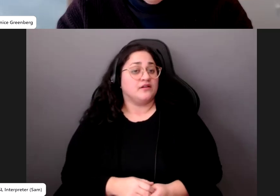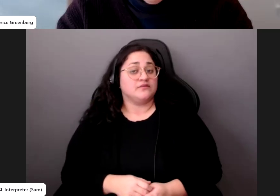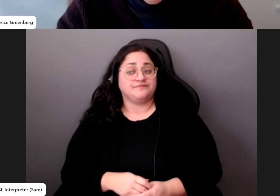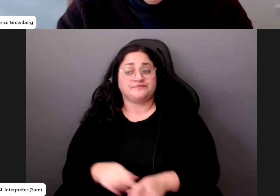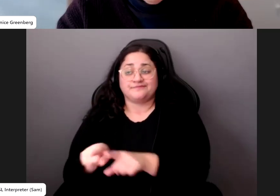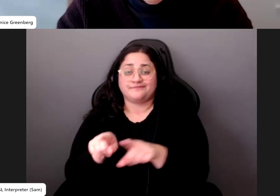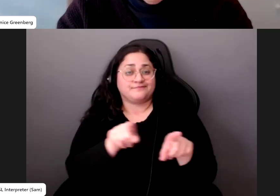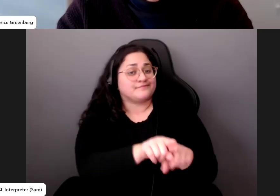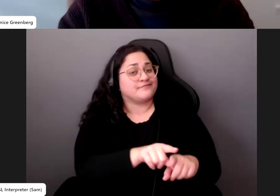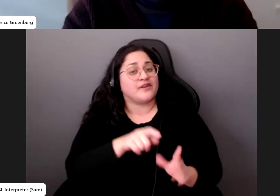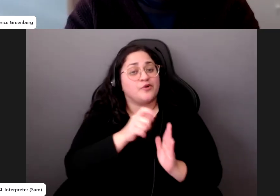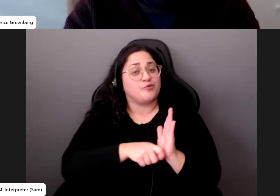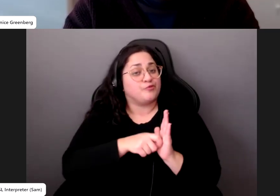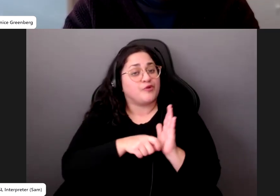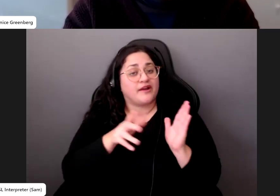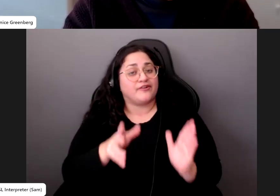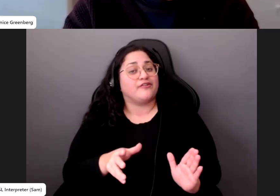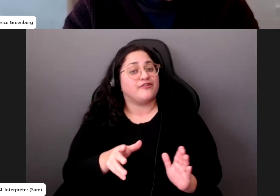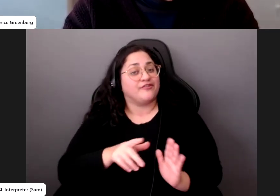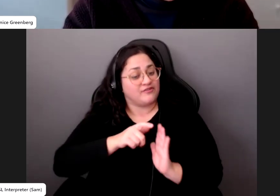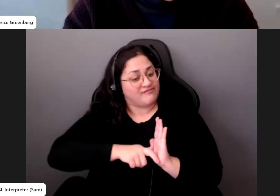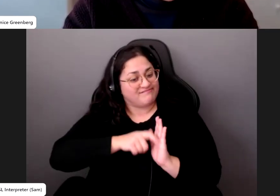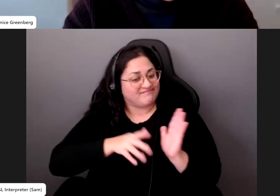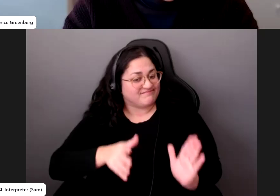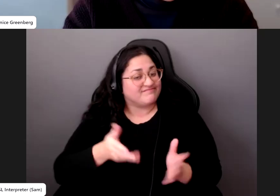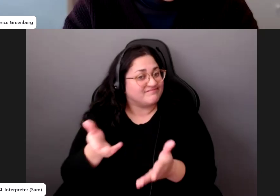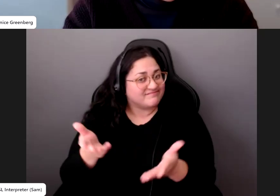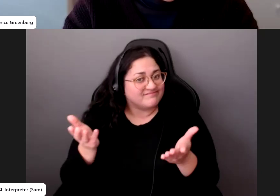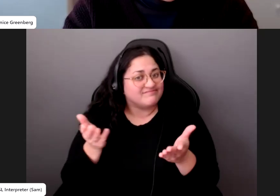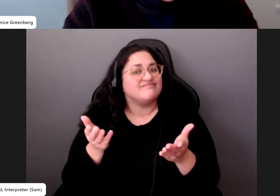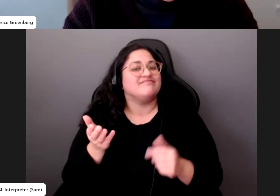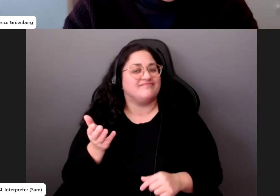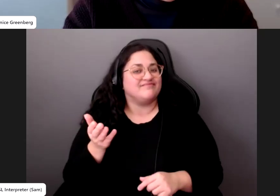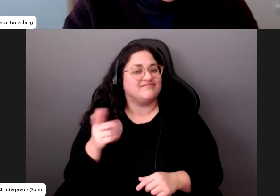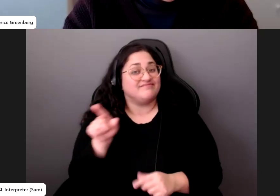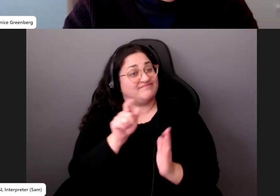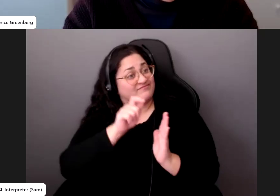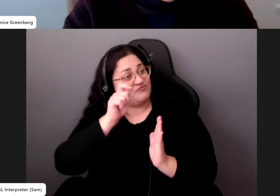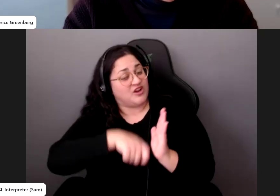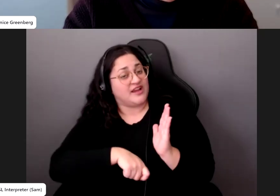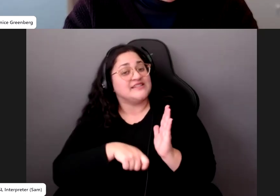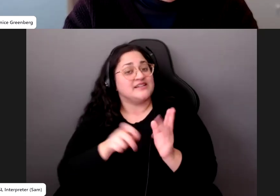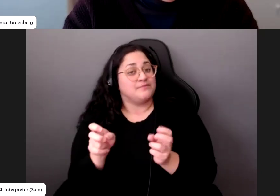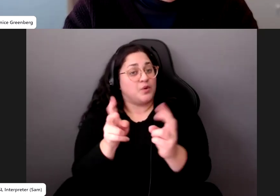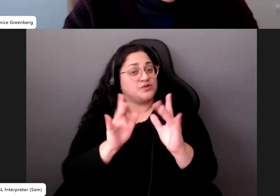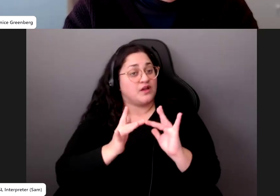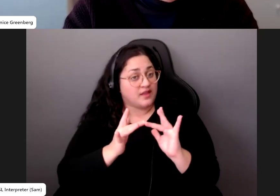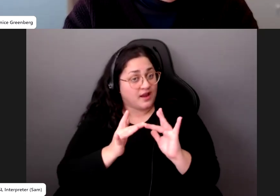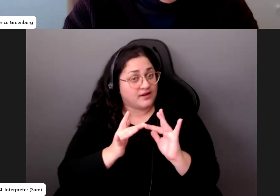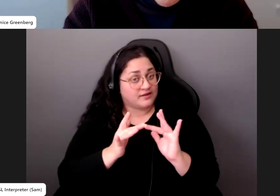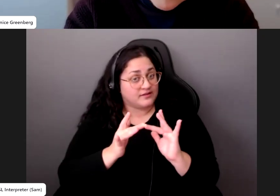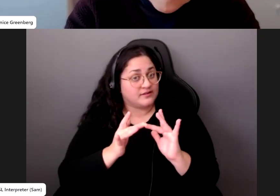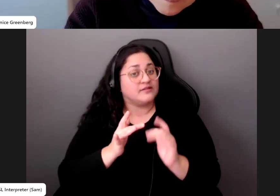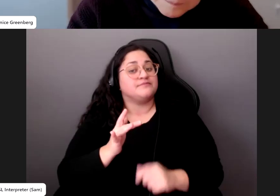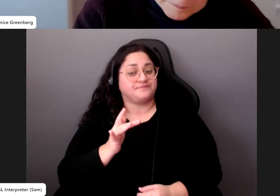you're a journalist, for example, and you write these articles and you get paid for it, that's your how you make your living. Someone